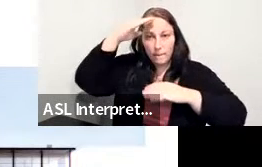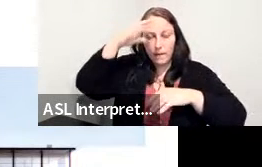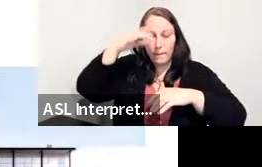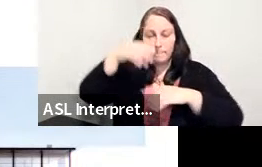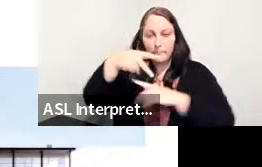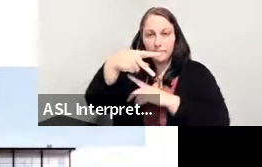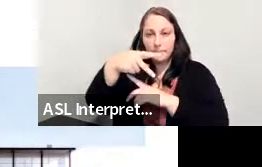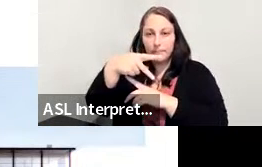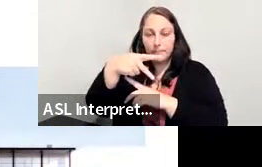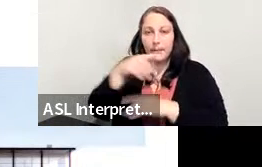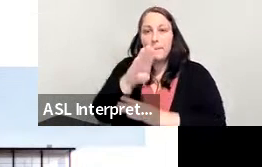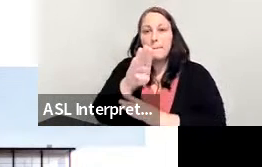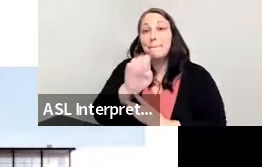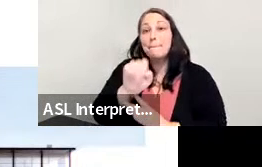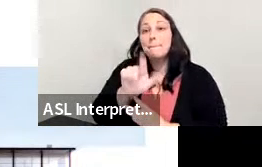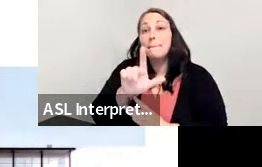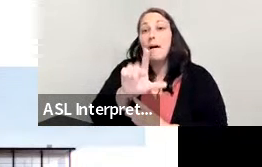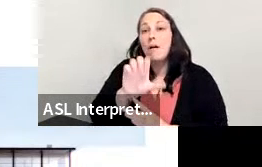side.